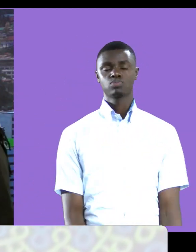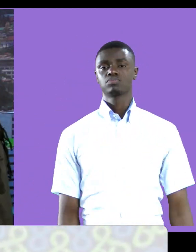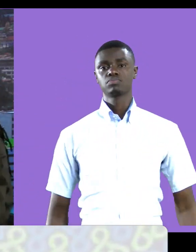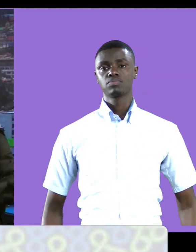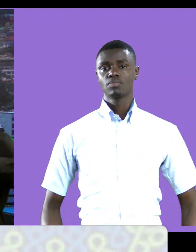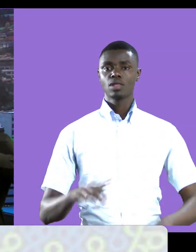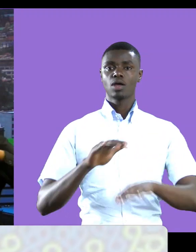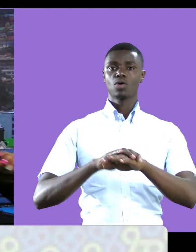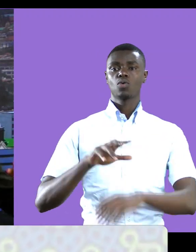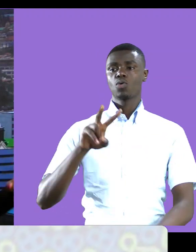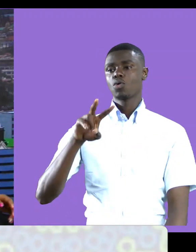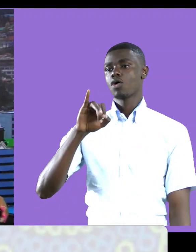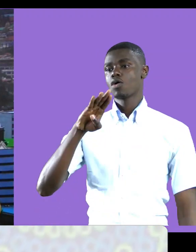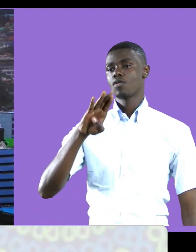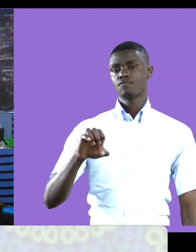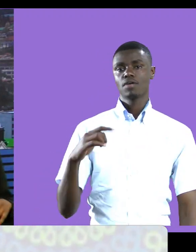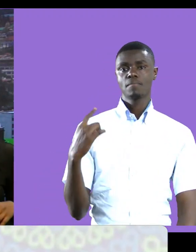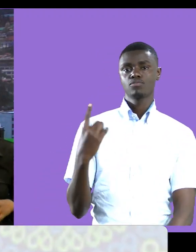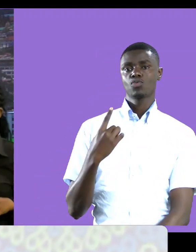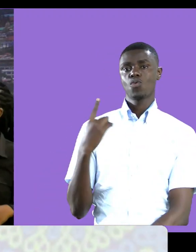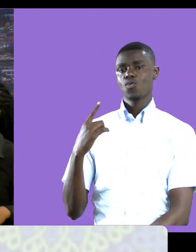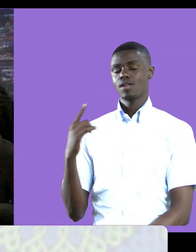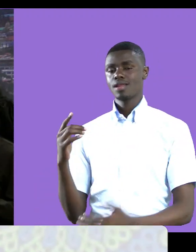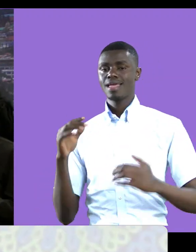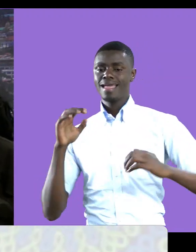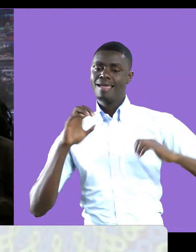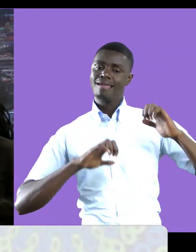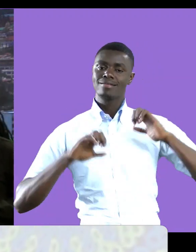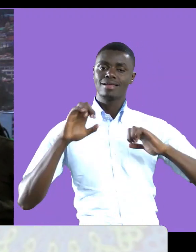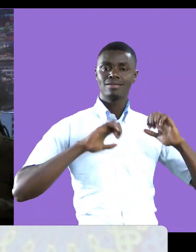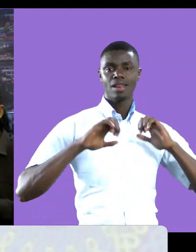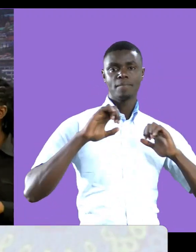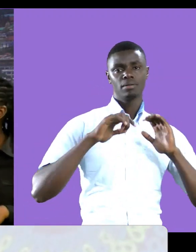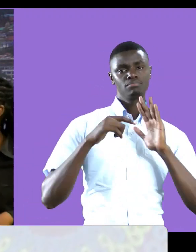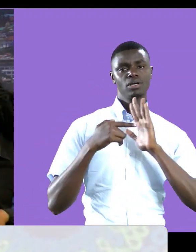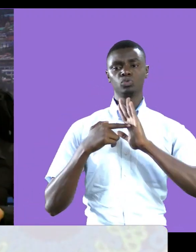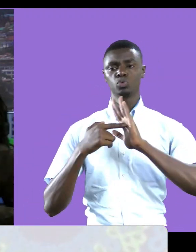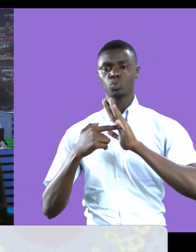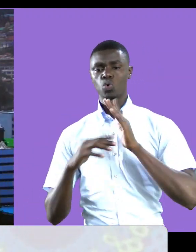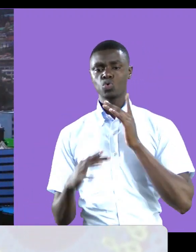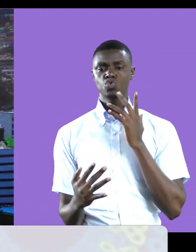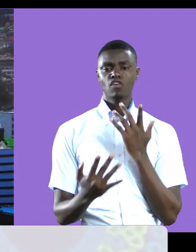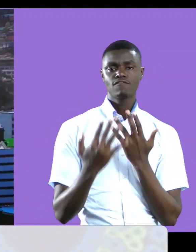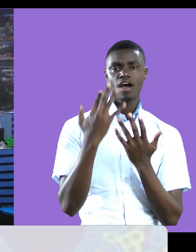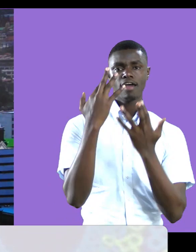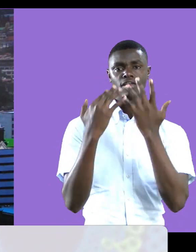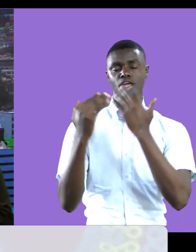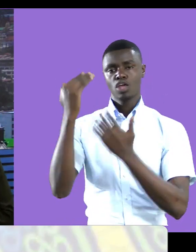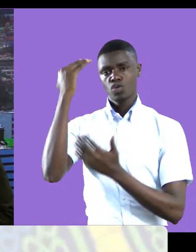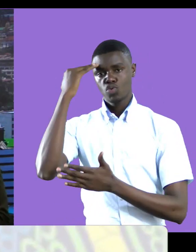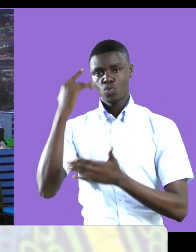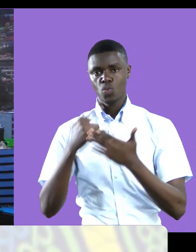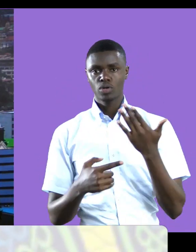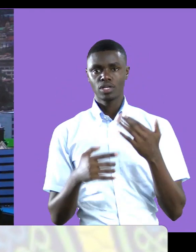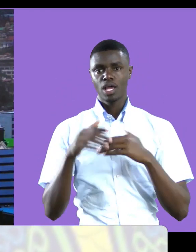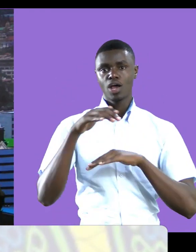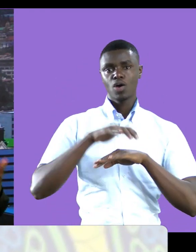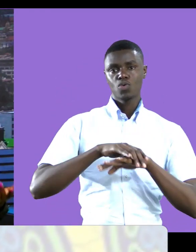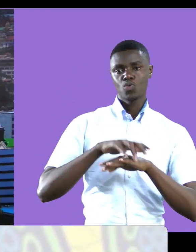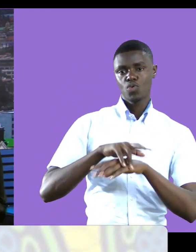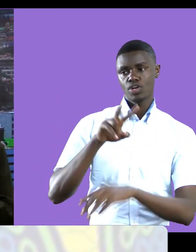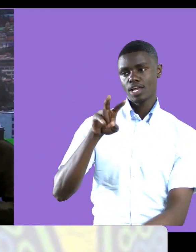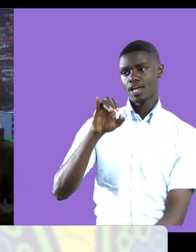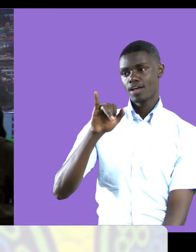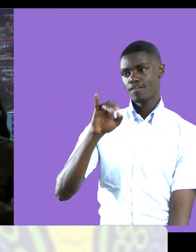Vibes only. Kabisa entertainment. Vile nafali. This show is on fire na wambia. You know what? Good vibes translates to what? Good times.